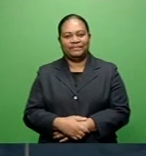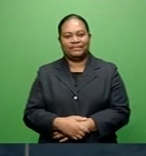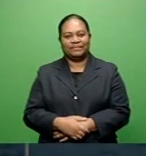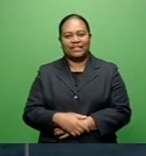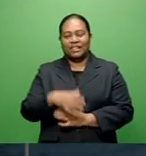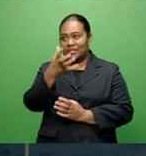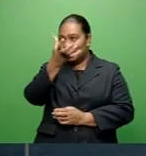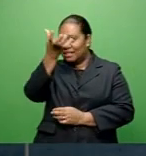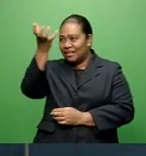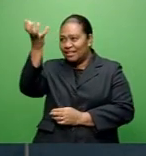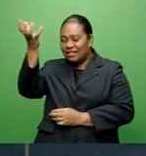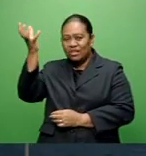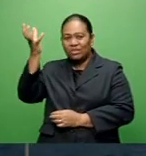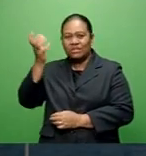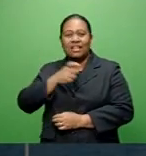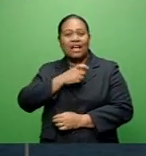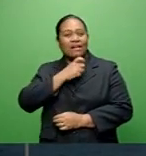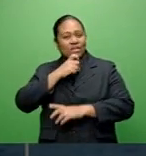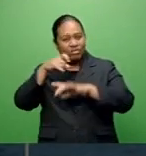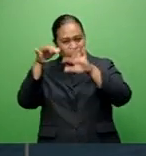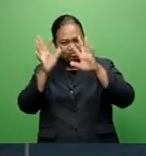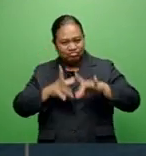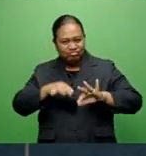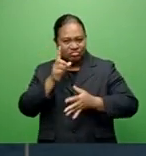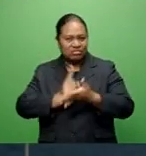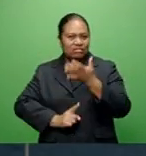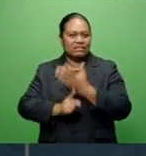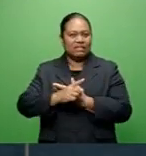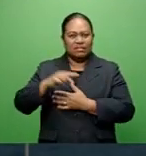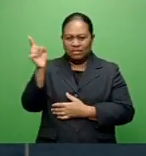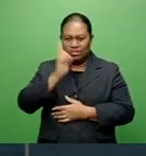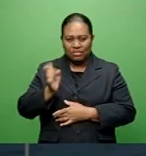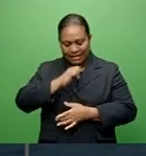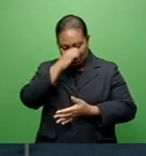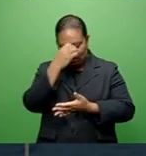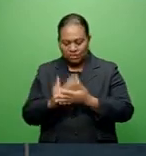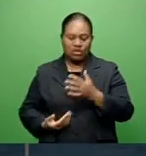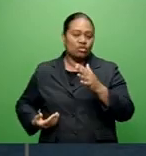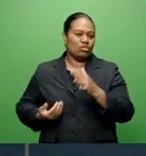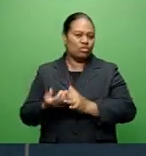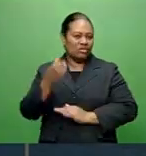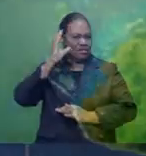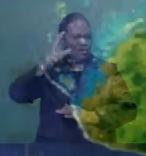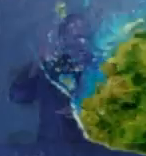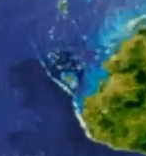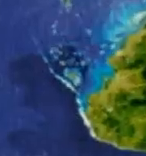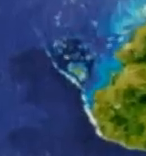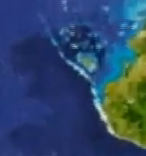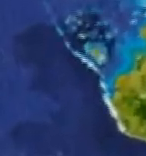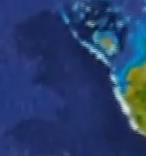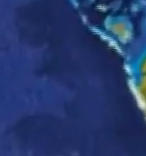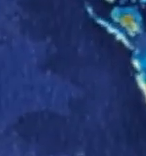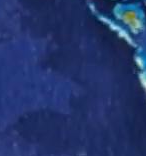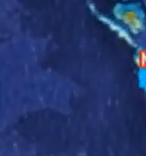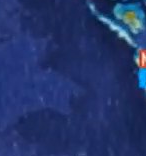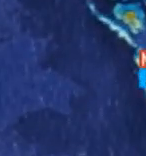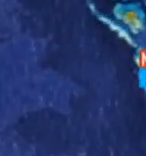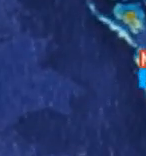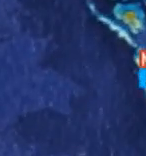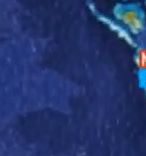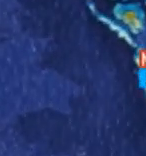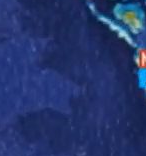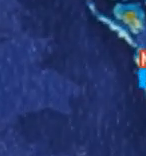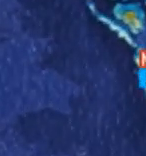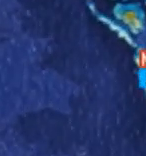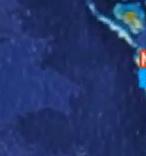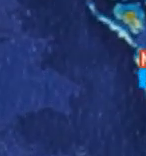Cloudy periods with afternoon showers and thunderstorms was experienced over the country today. In the west, cloudy skies